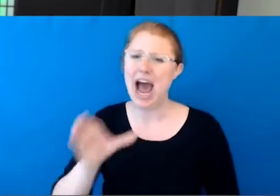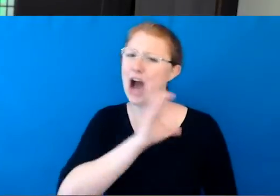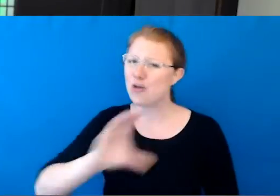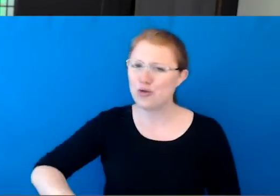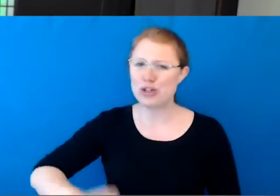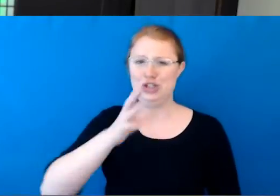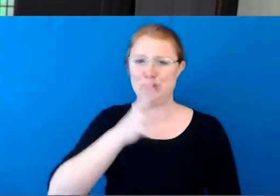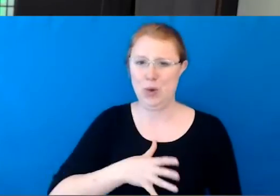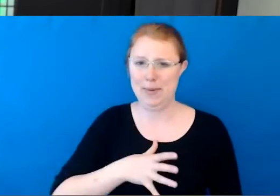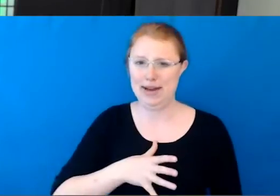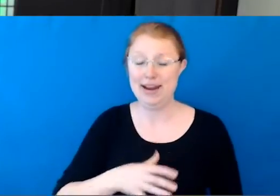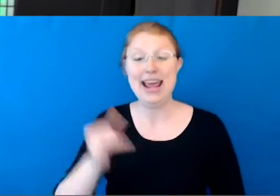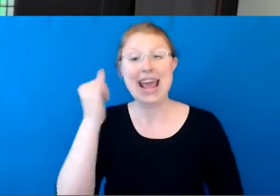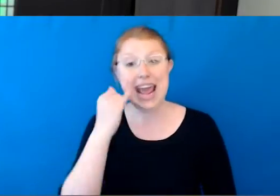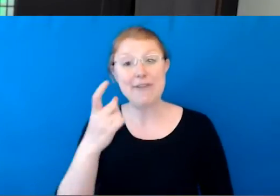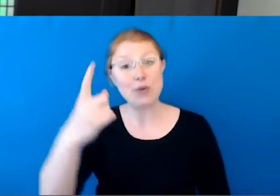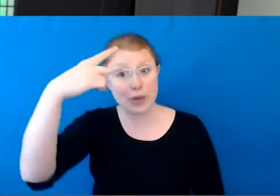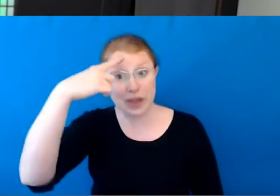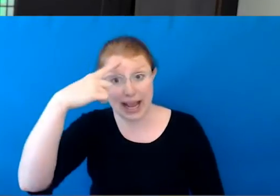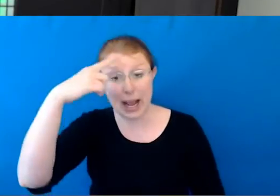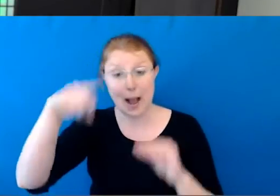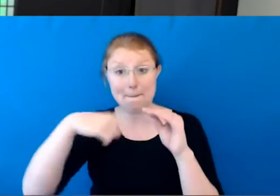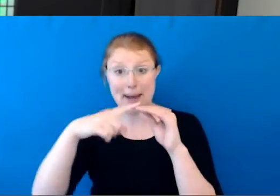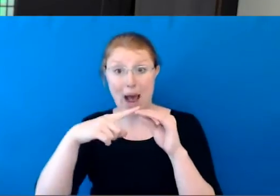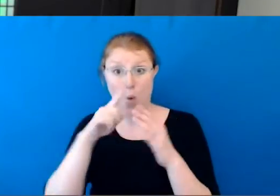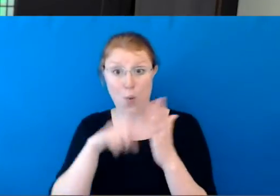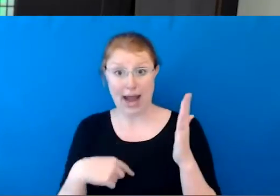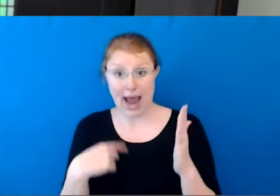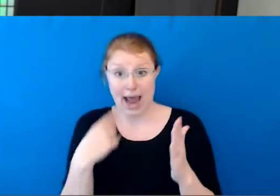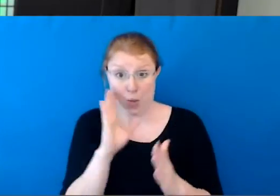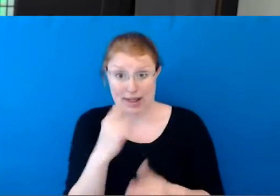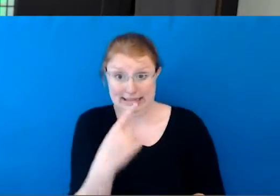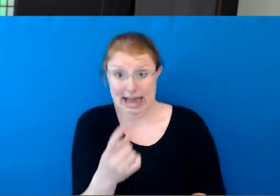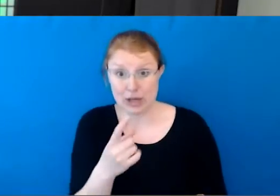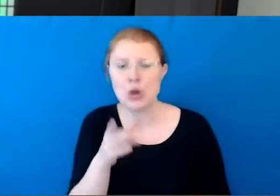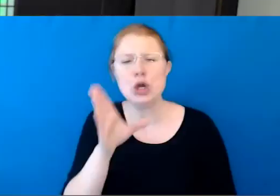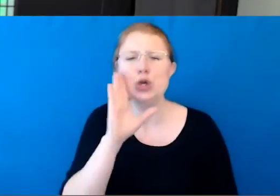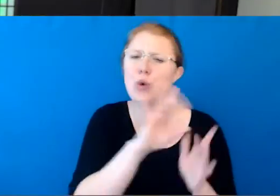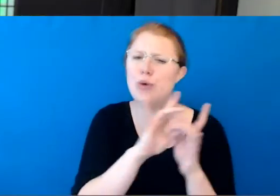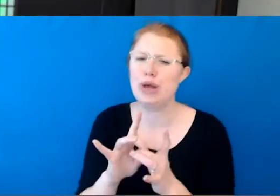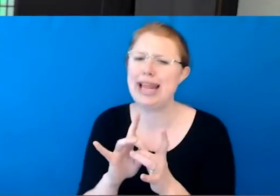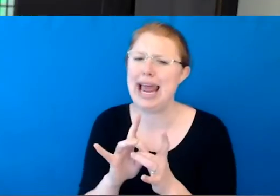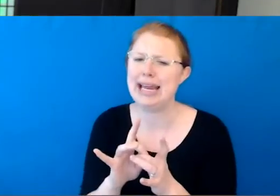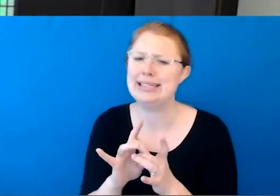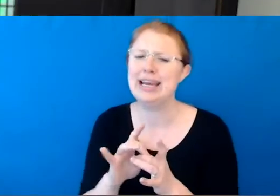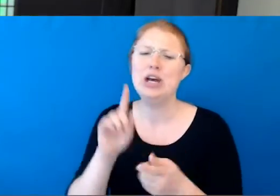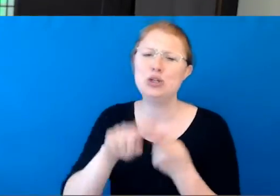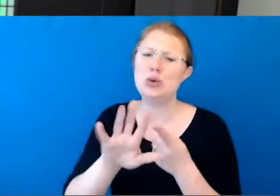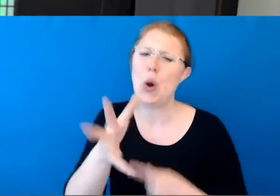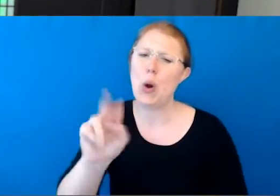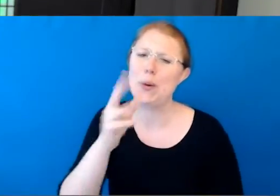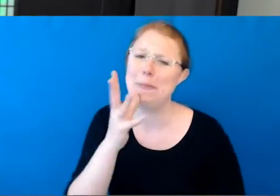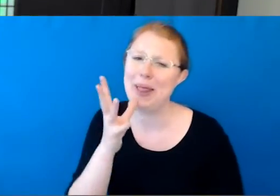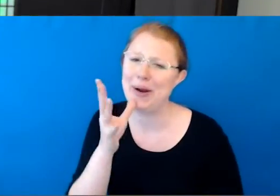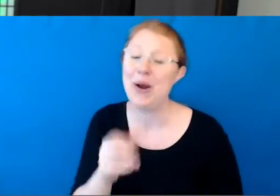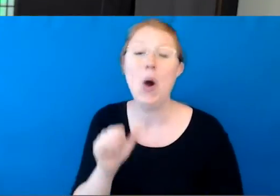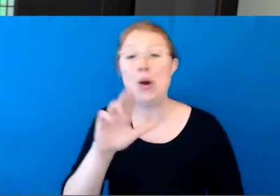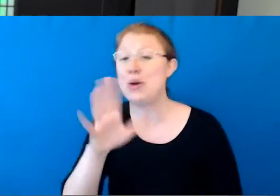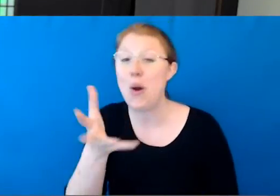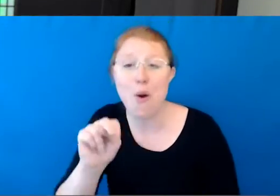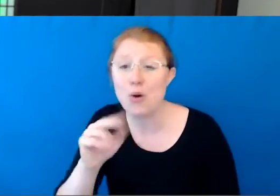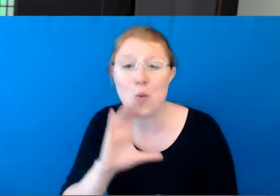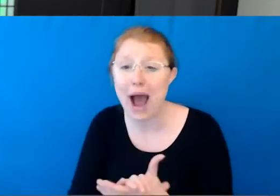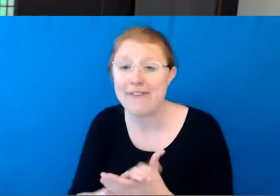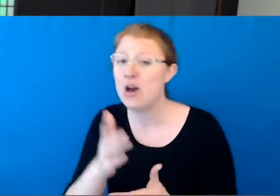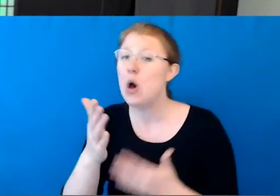that you can relate to this to the woman that's in your life. At least I hope you will. This is an opportunity for us